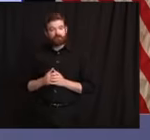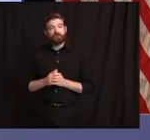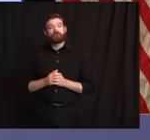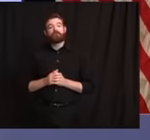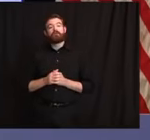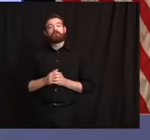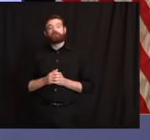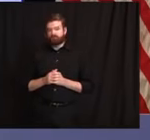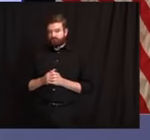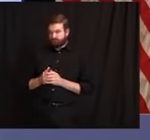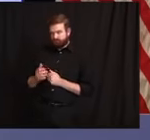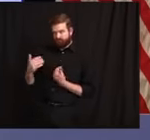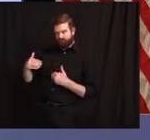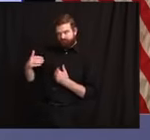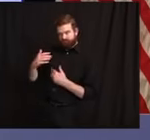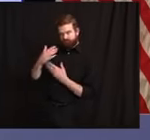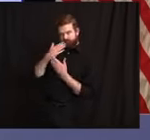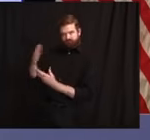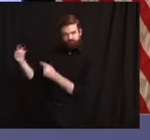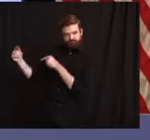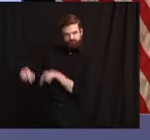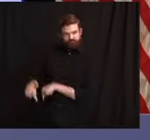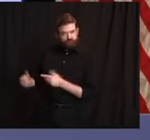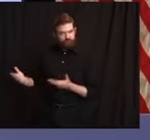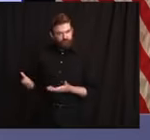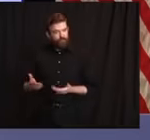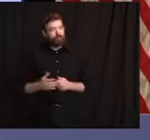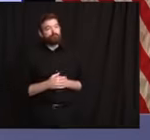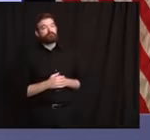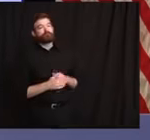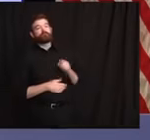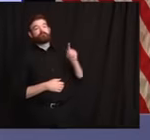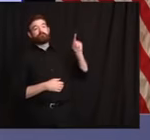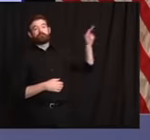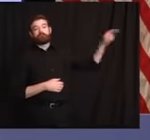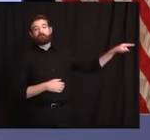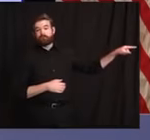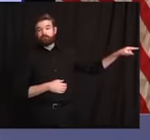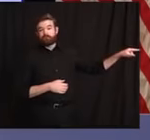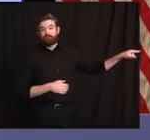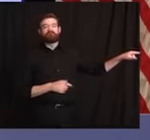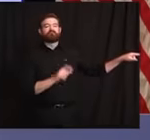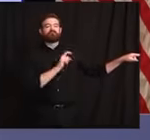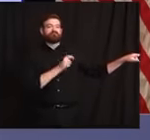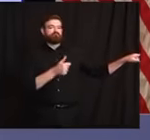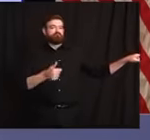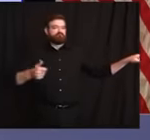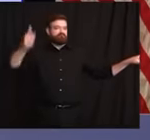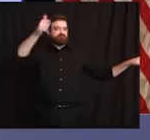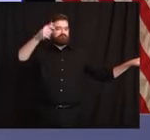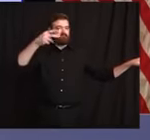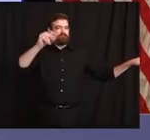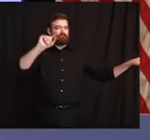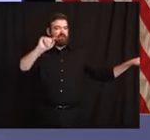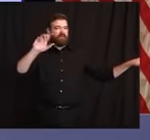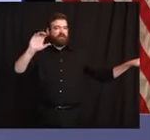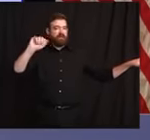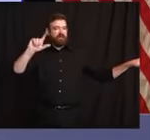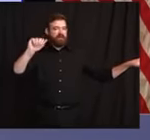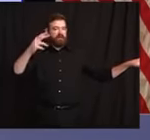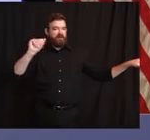here. To my far left, another name who needs no introduction, the Superintendent of the State Police, Colonel Pat Callahan. And I have